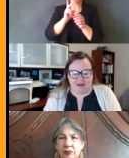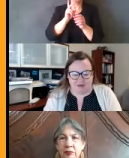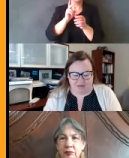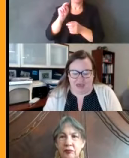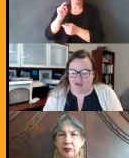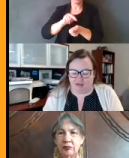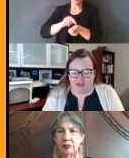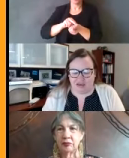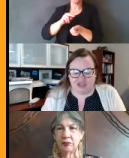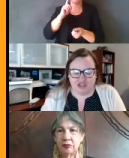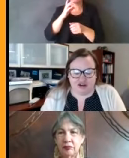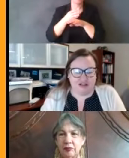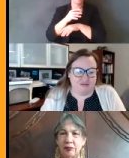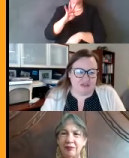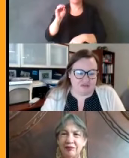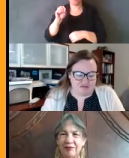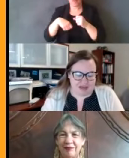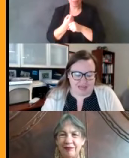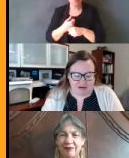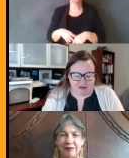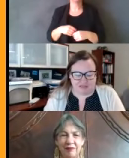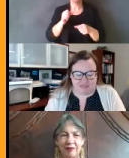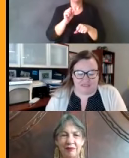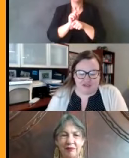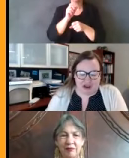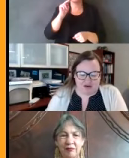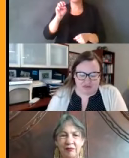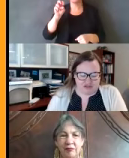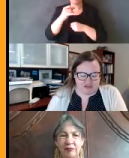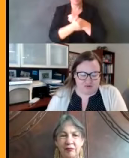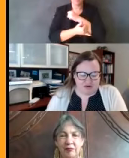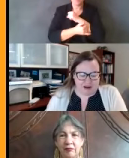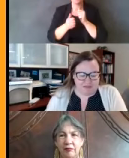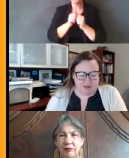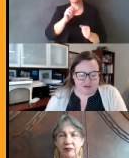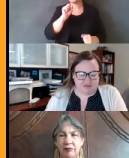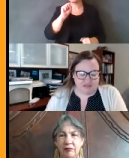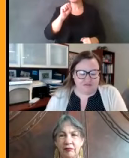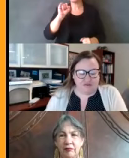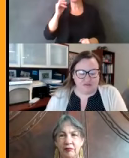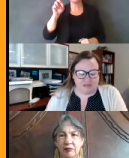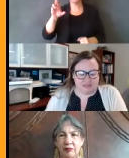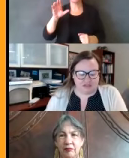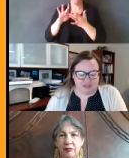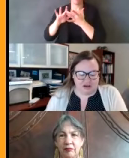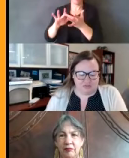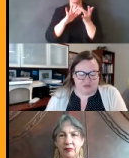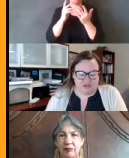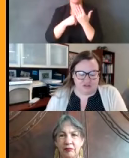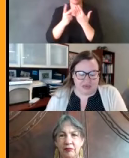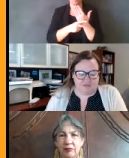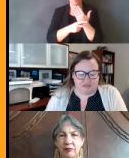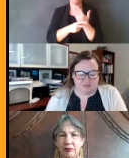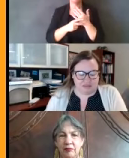hospice, and public health. She currently works for Nevada County with the Senior Outreach Nurse Program, visiting vulnerable seniors at home